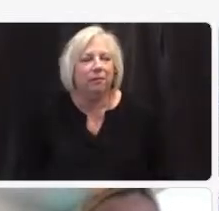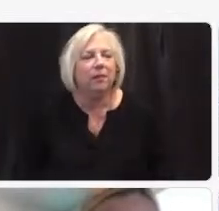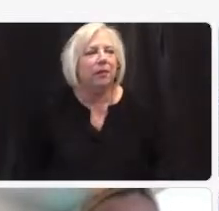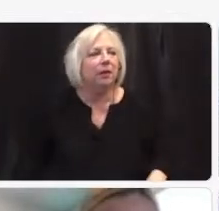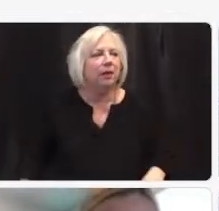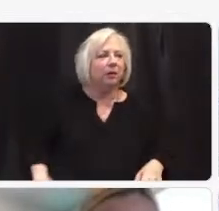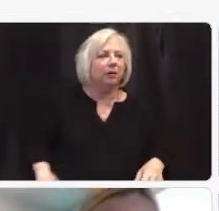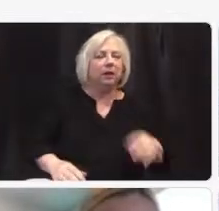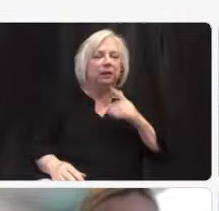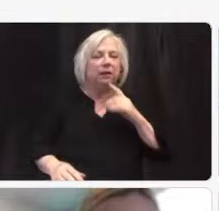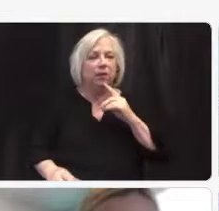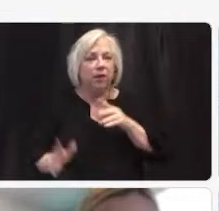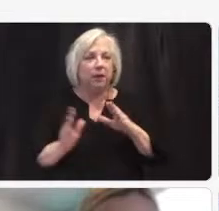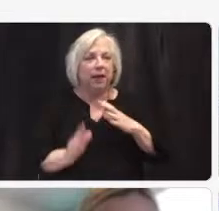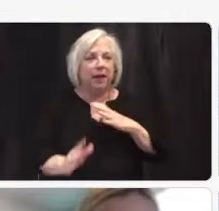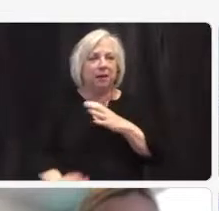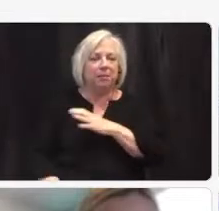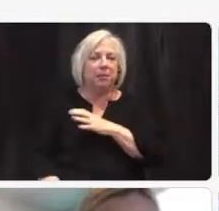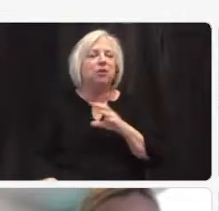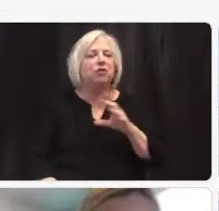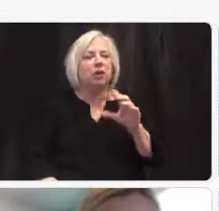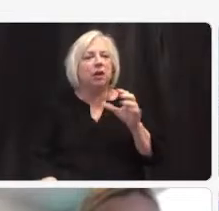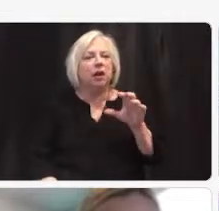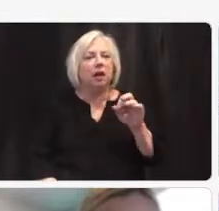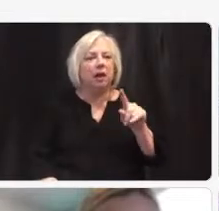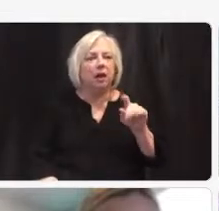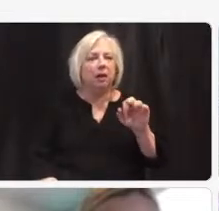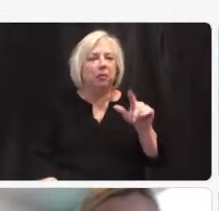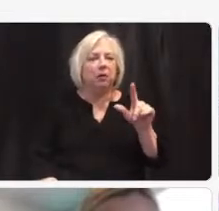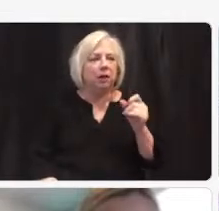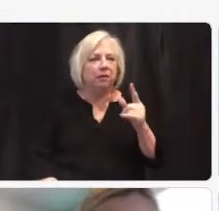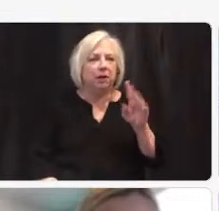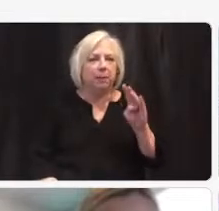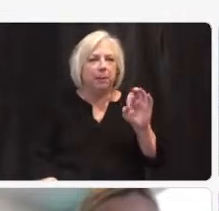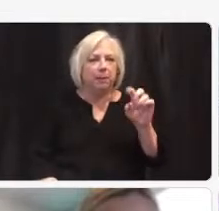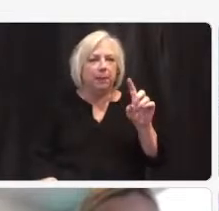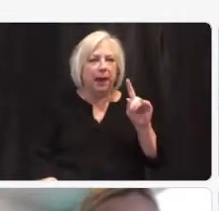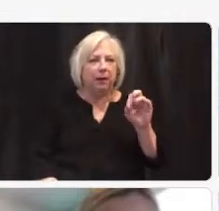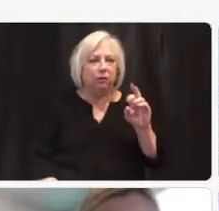Rock Planning Commission for April the 11th, 2024. Baxter. Present.